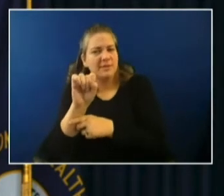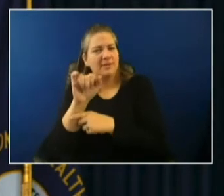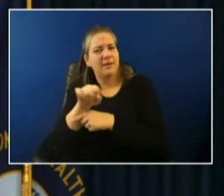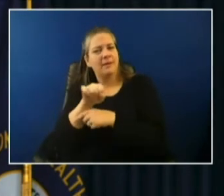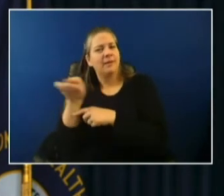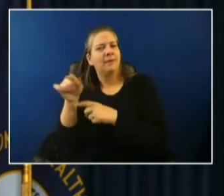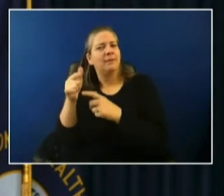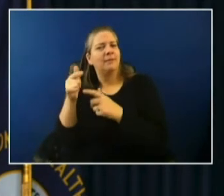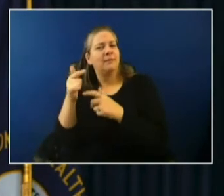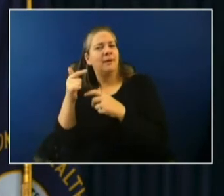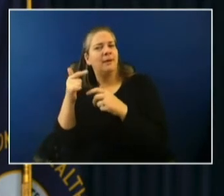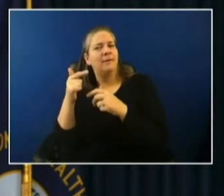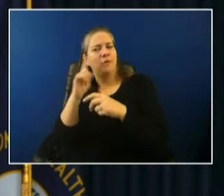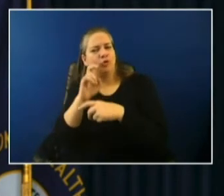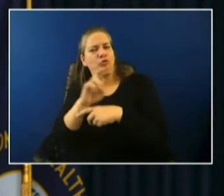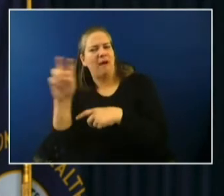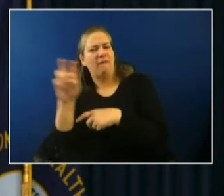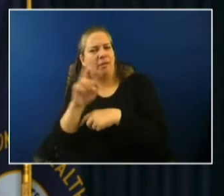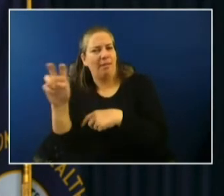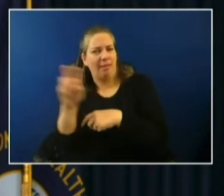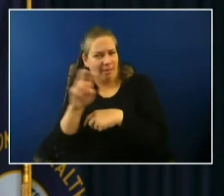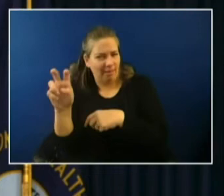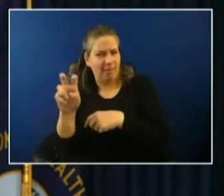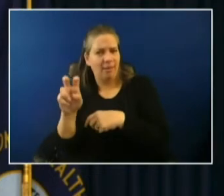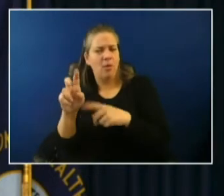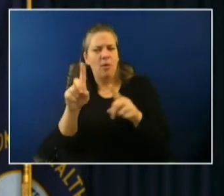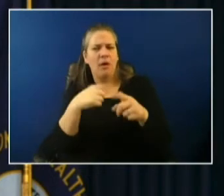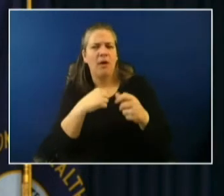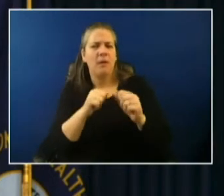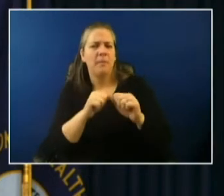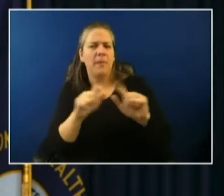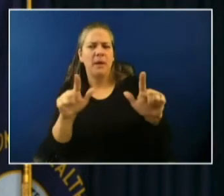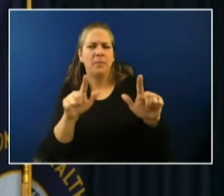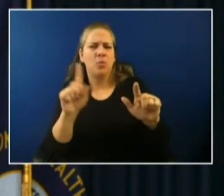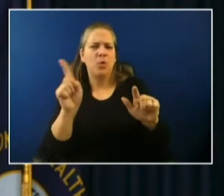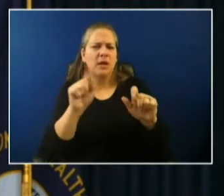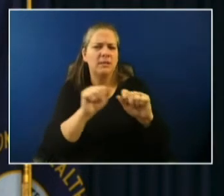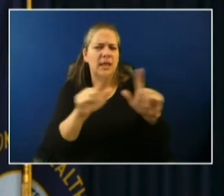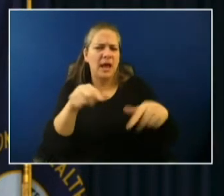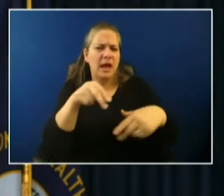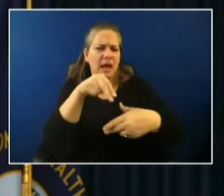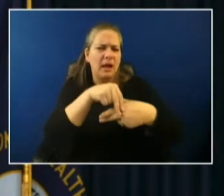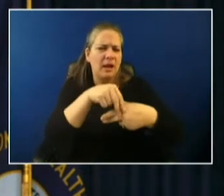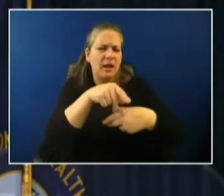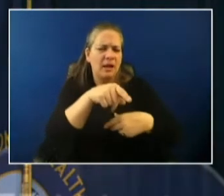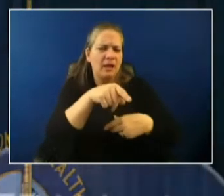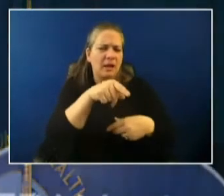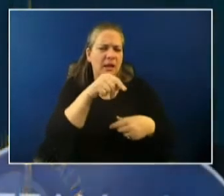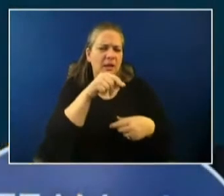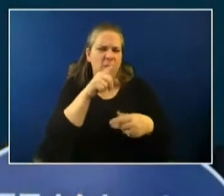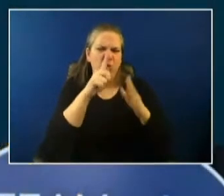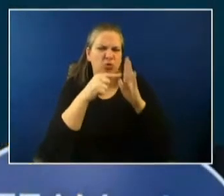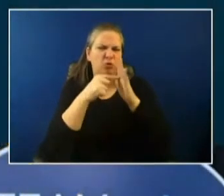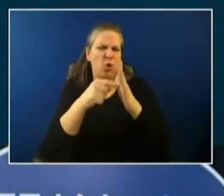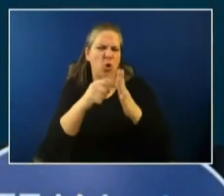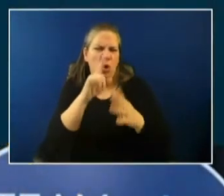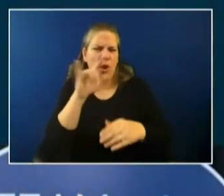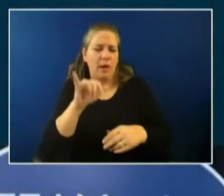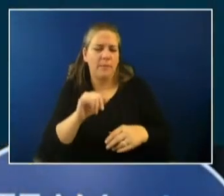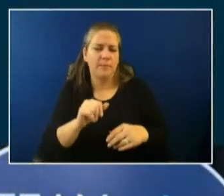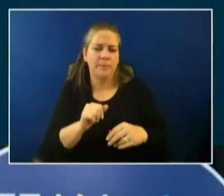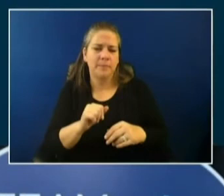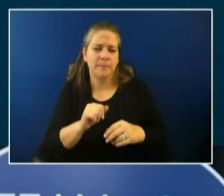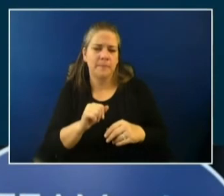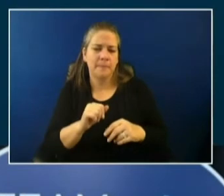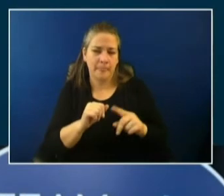Eastern Kentucky through the Transportation Cabinet. Let's bring up the very first slide, James, and that'll show you. So there was a change